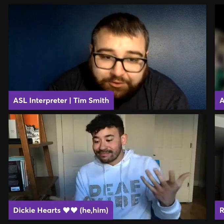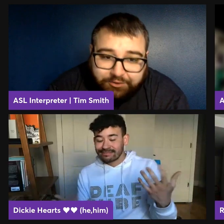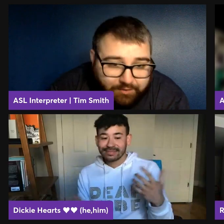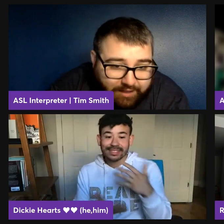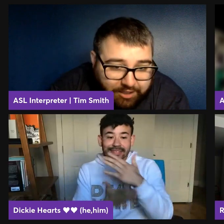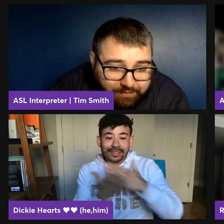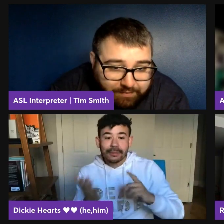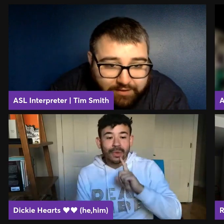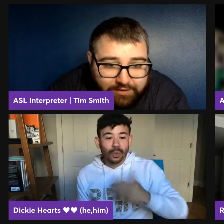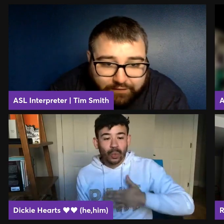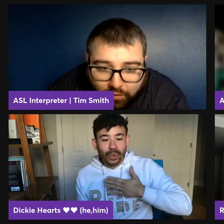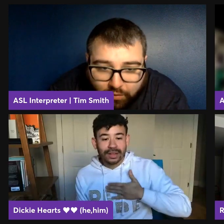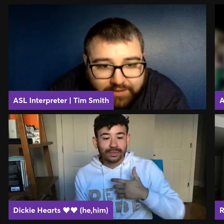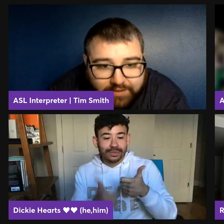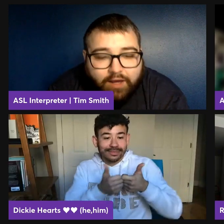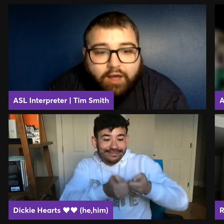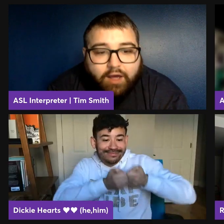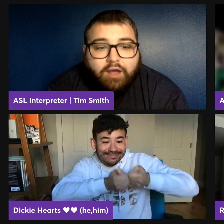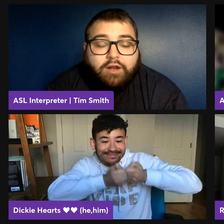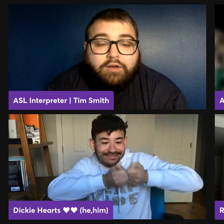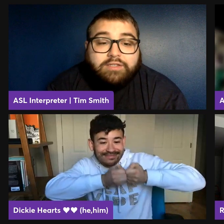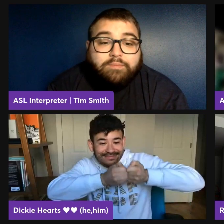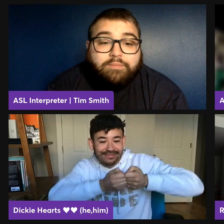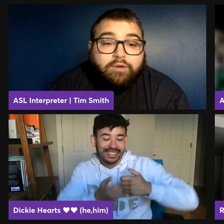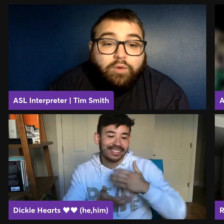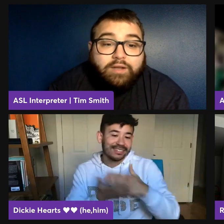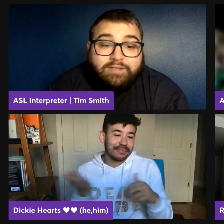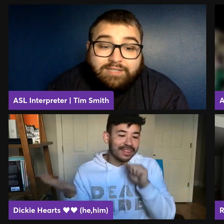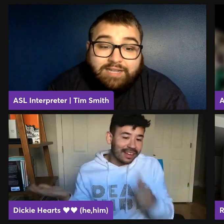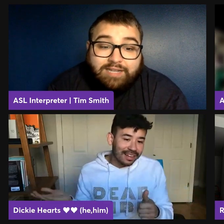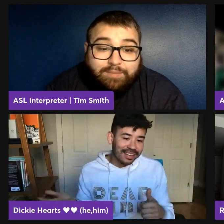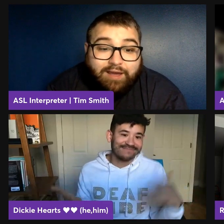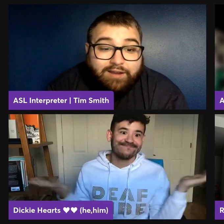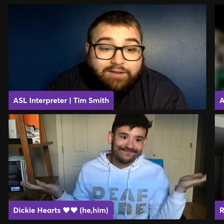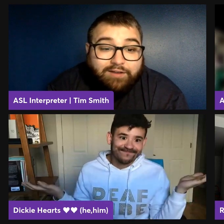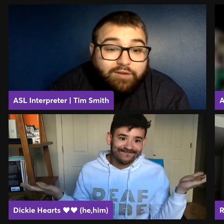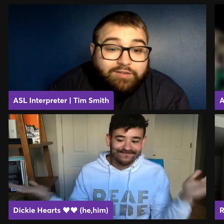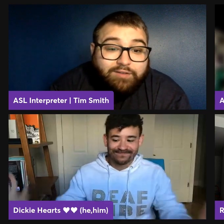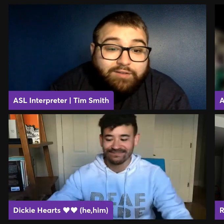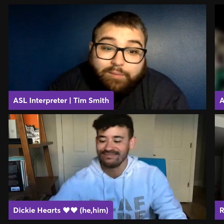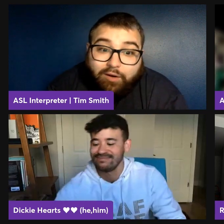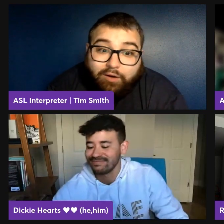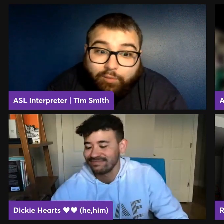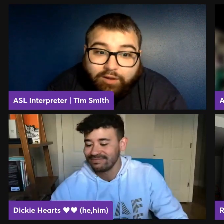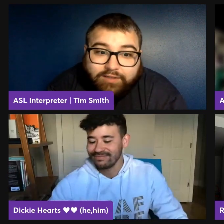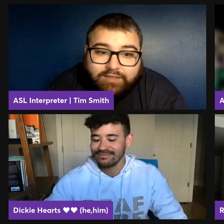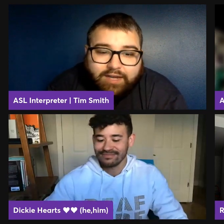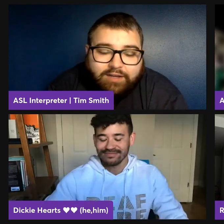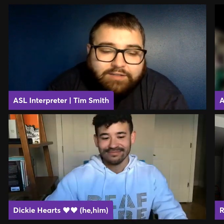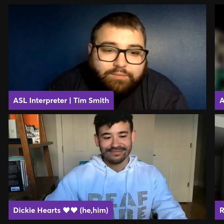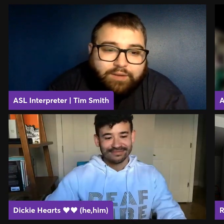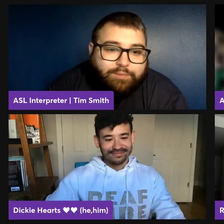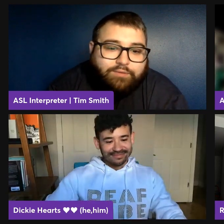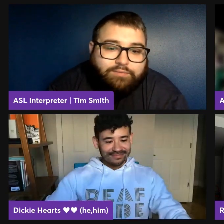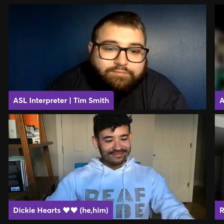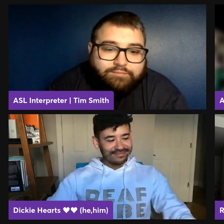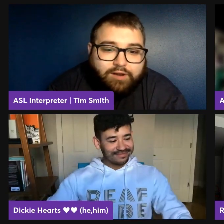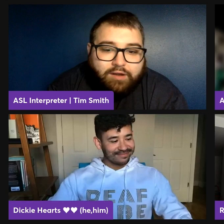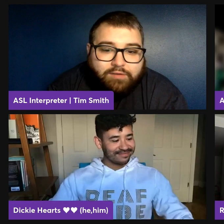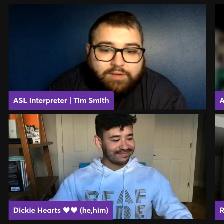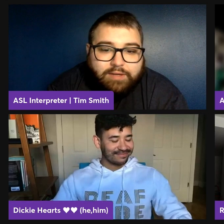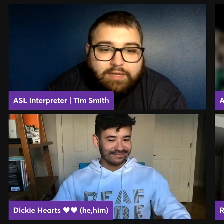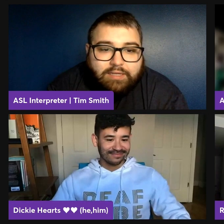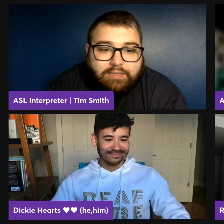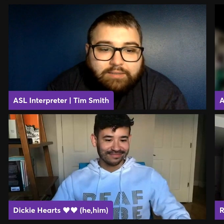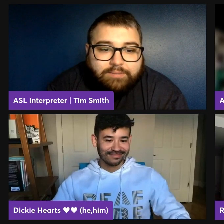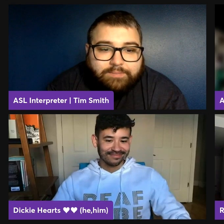the natural communication barriers, of course. You know, some people are willing to text back and forth. Some people aren't willing to text. Some people, you